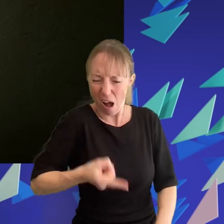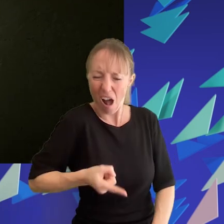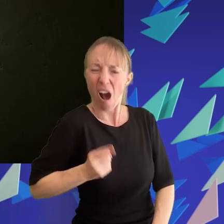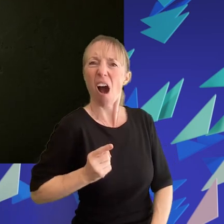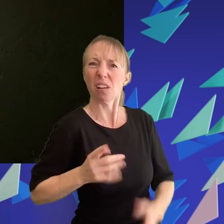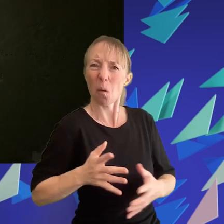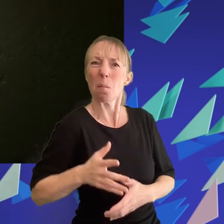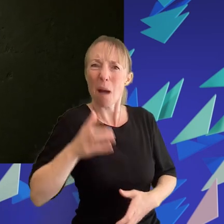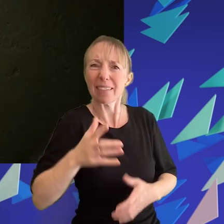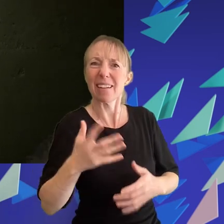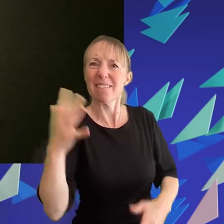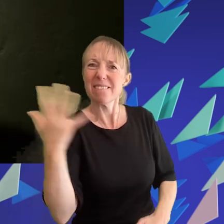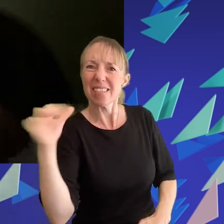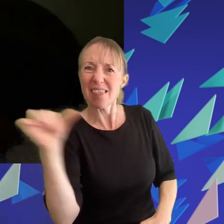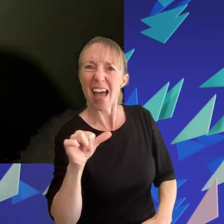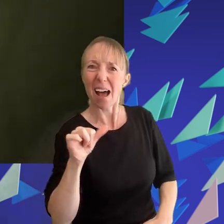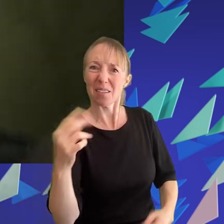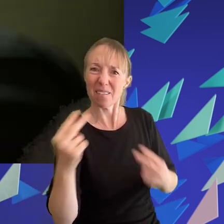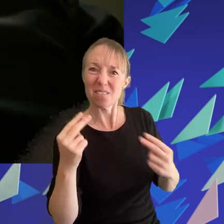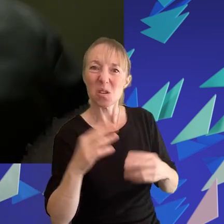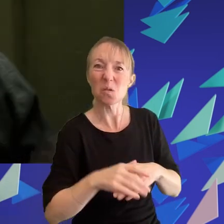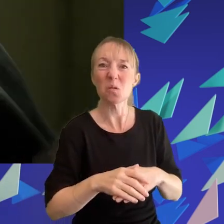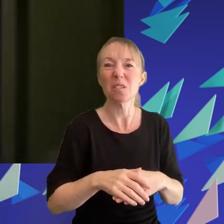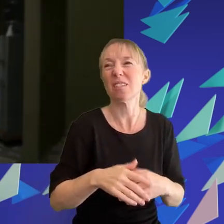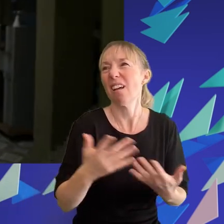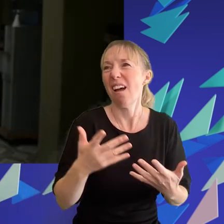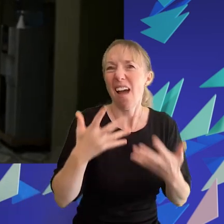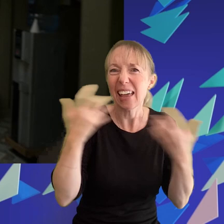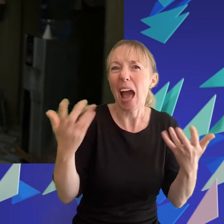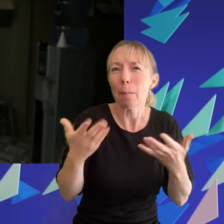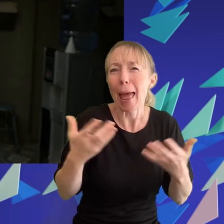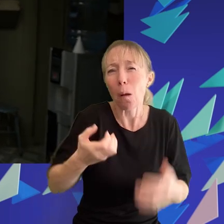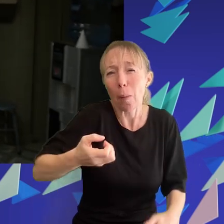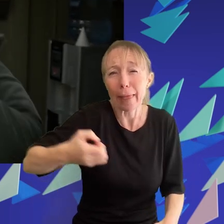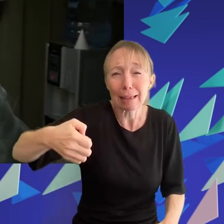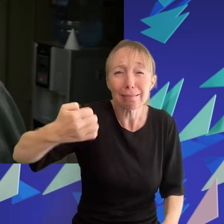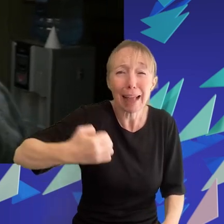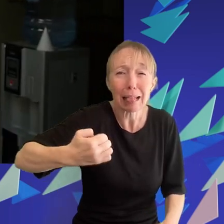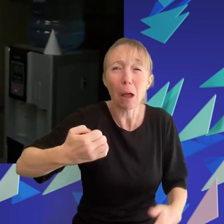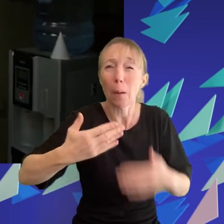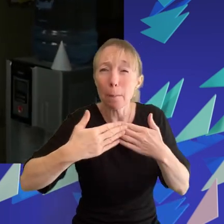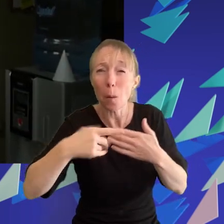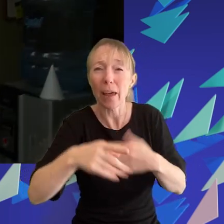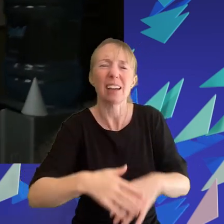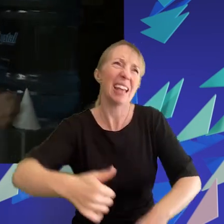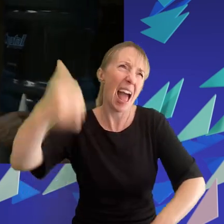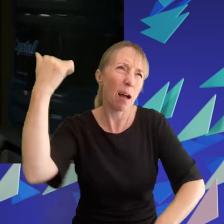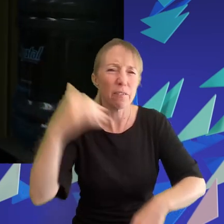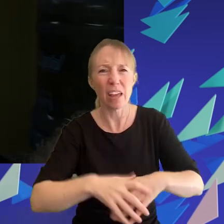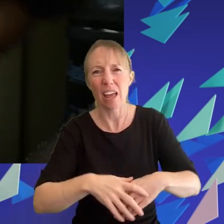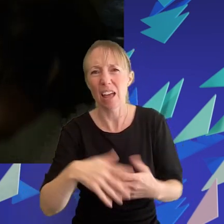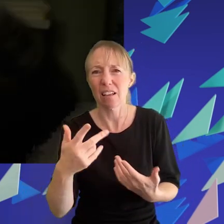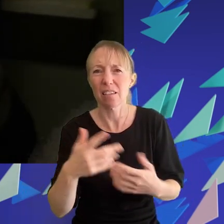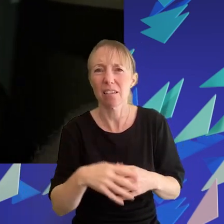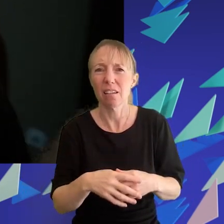got 50,000 views. I can't play with this dildo. Hey. Gets more than that. Get the fuck out of here. Yes, you do. You care. I'm a theater actor. I don't give a shit. You